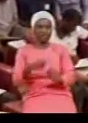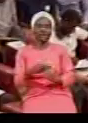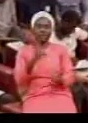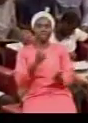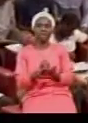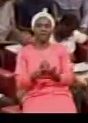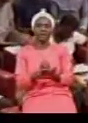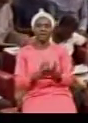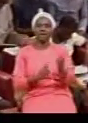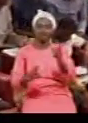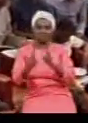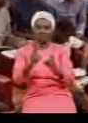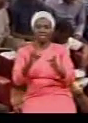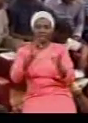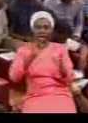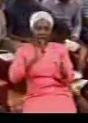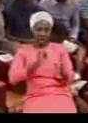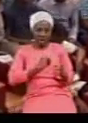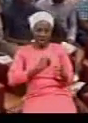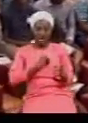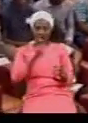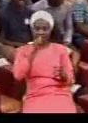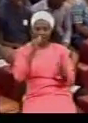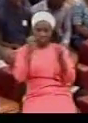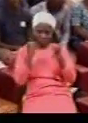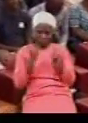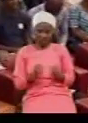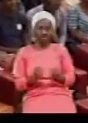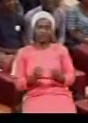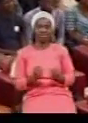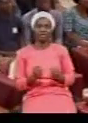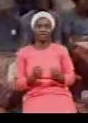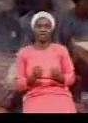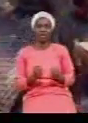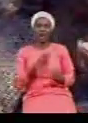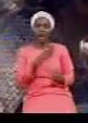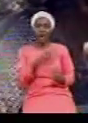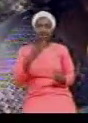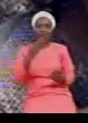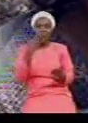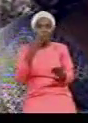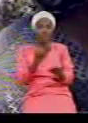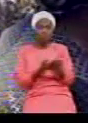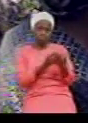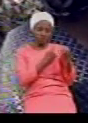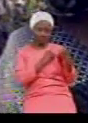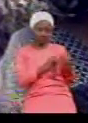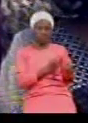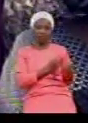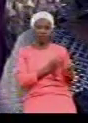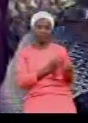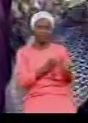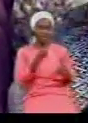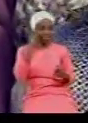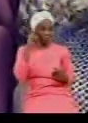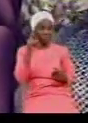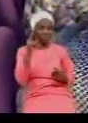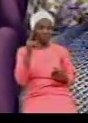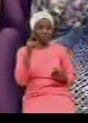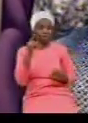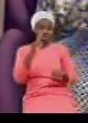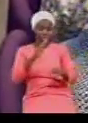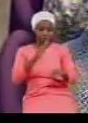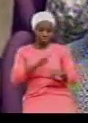strong. I am strong and of a good courage, for unto these